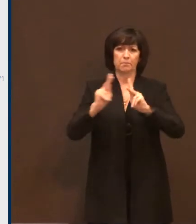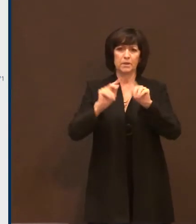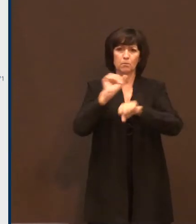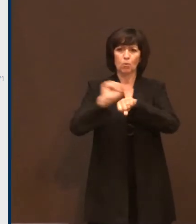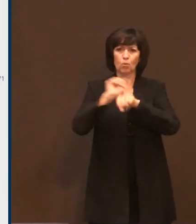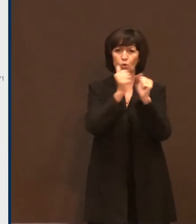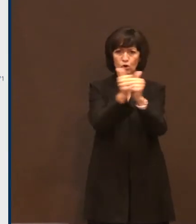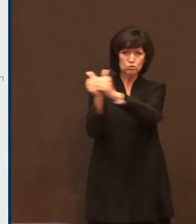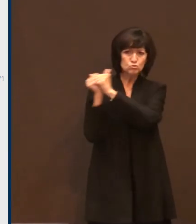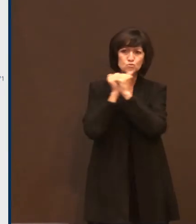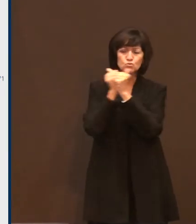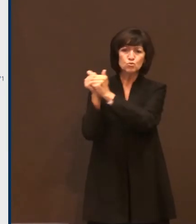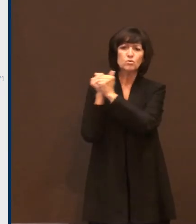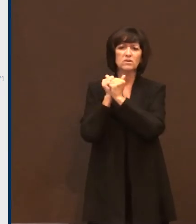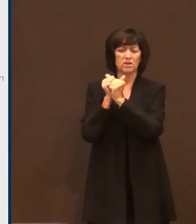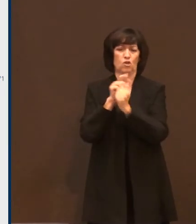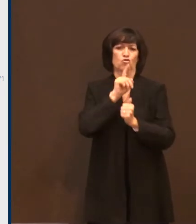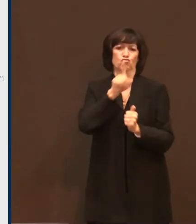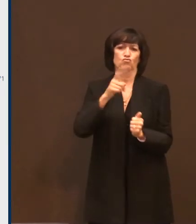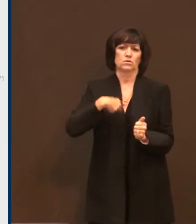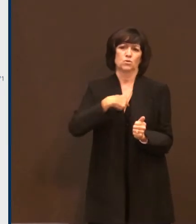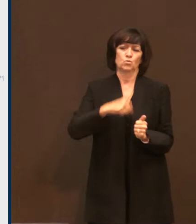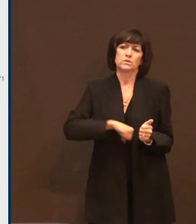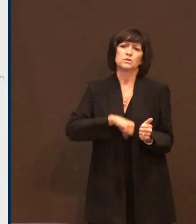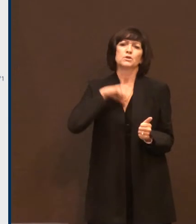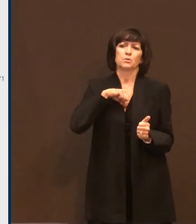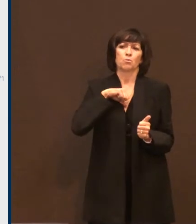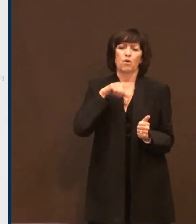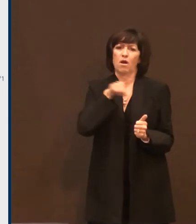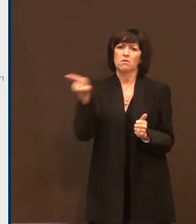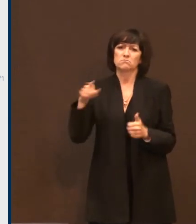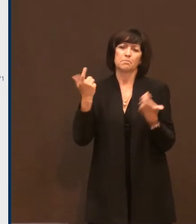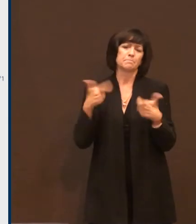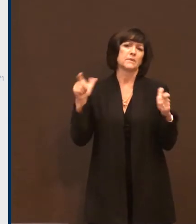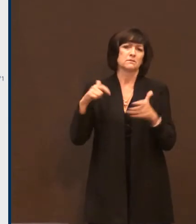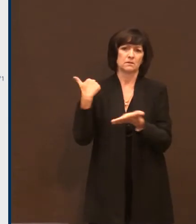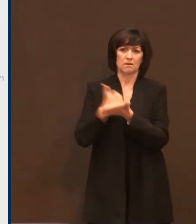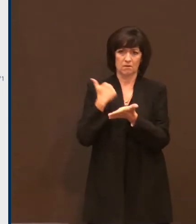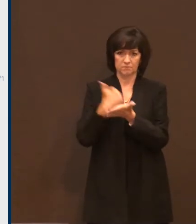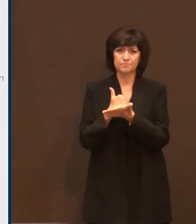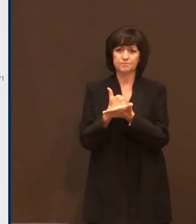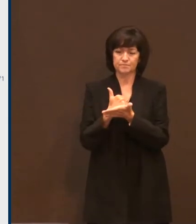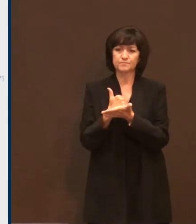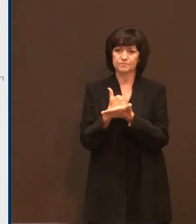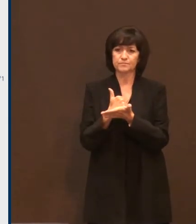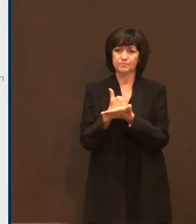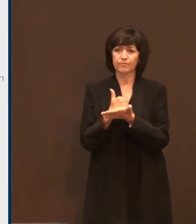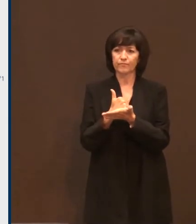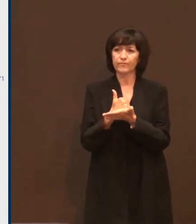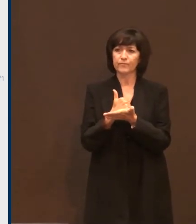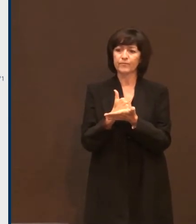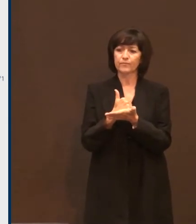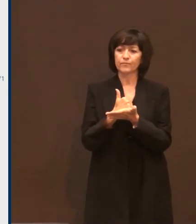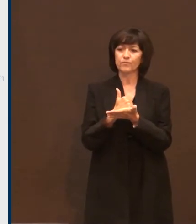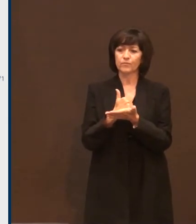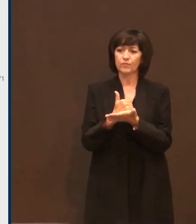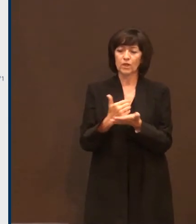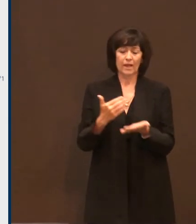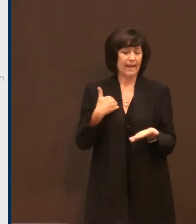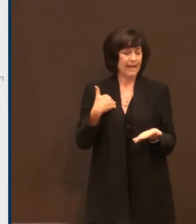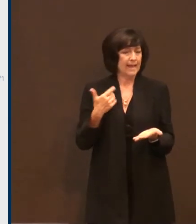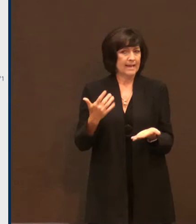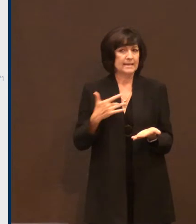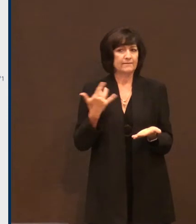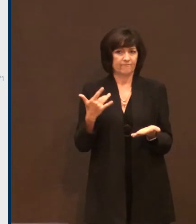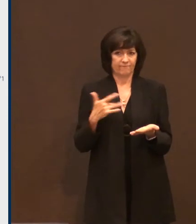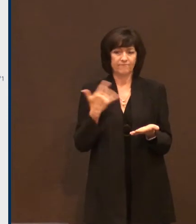provide services to the citizens through a number of avenues. But what we'll be working on, I won't say for the next year, it's going to be the next several years, is